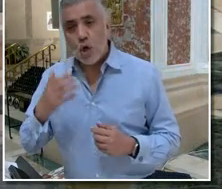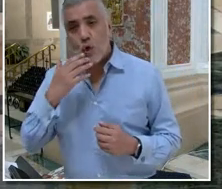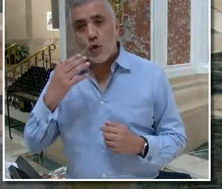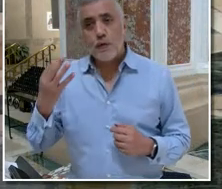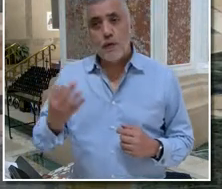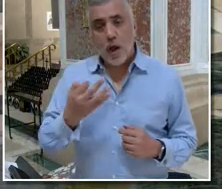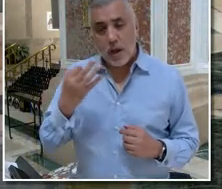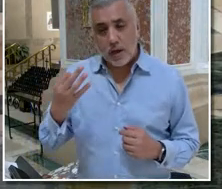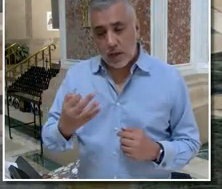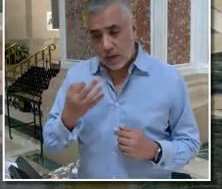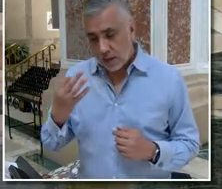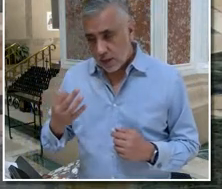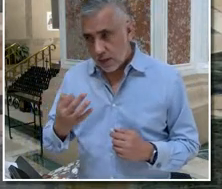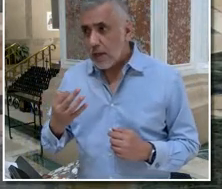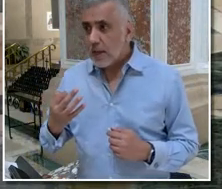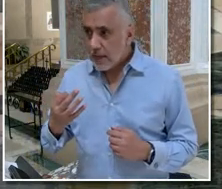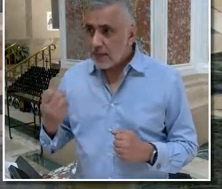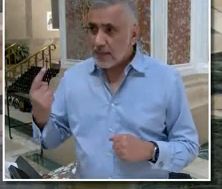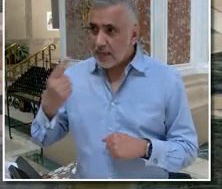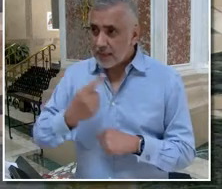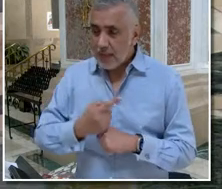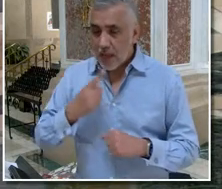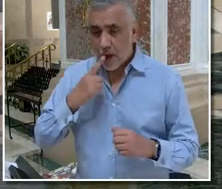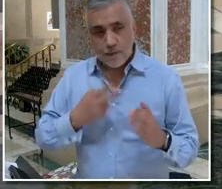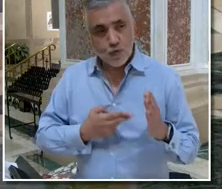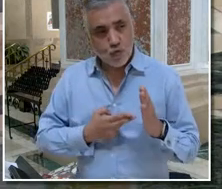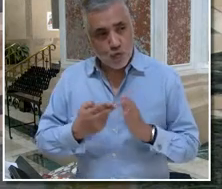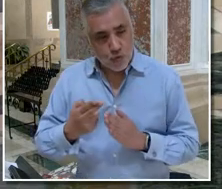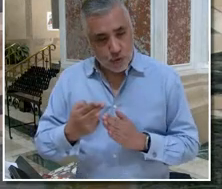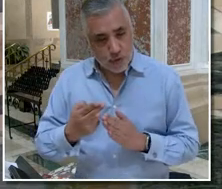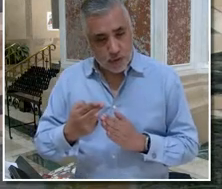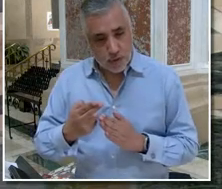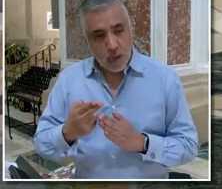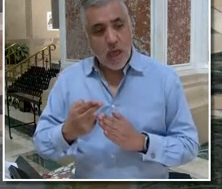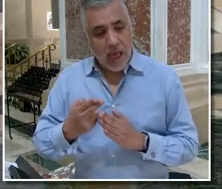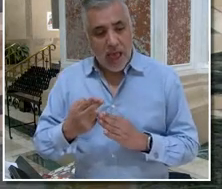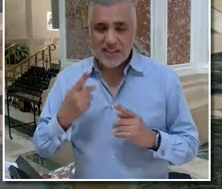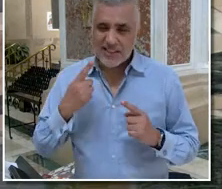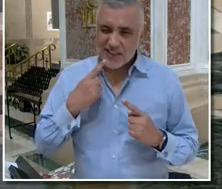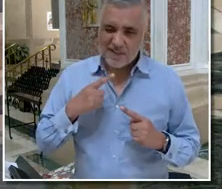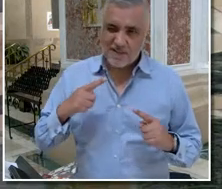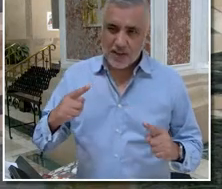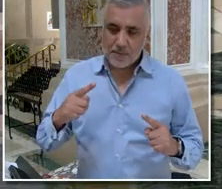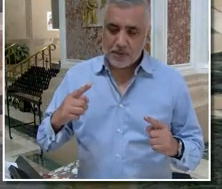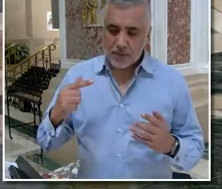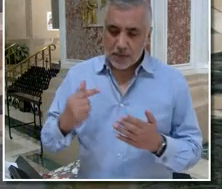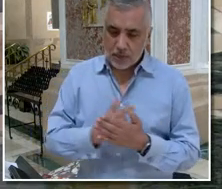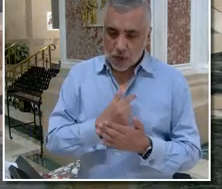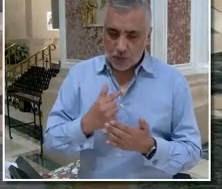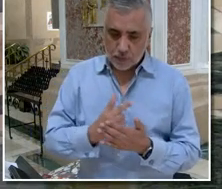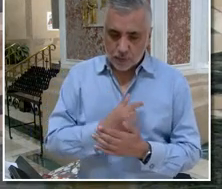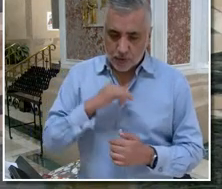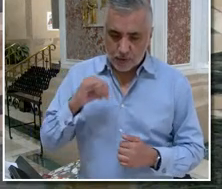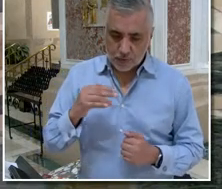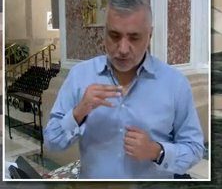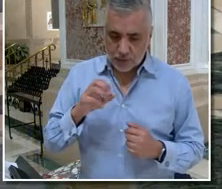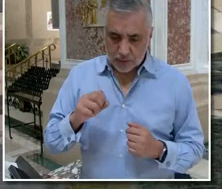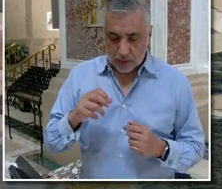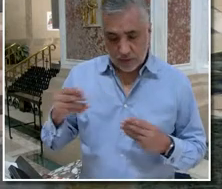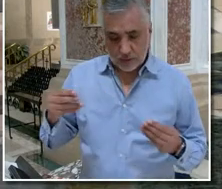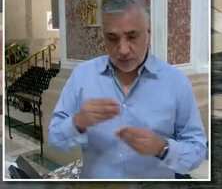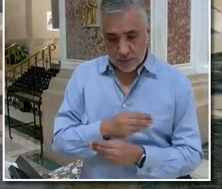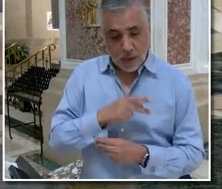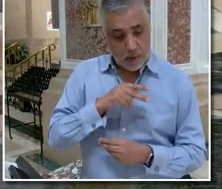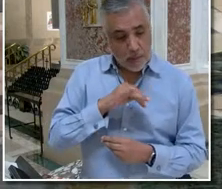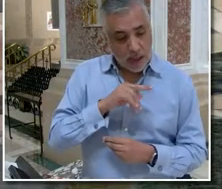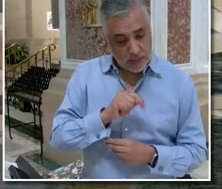Friday is a day of truth, as the famous gospel exchange between Pilate